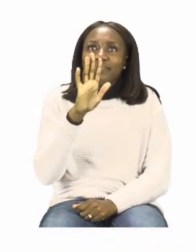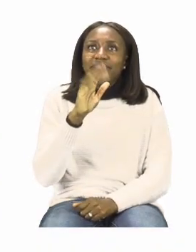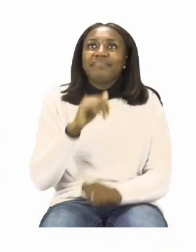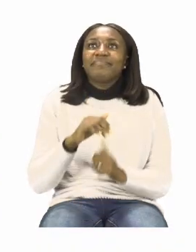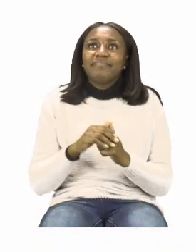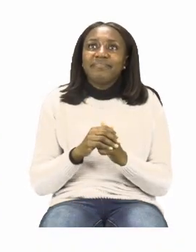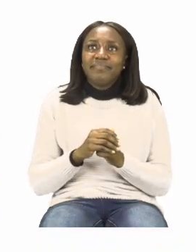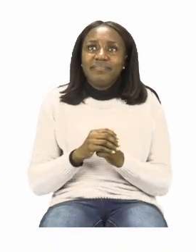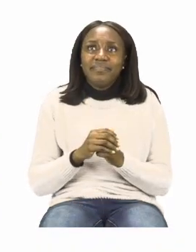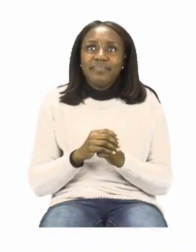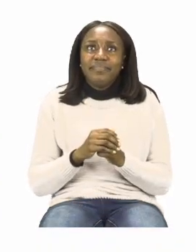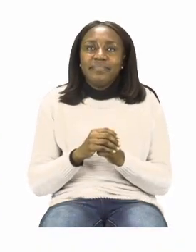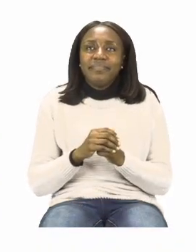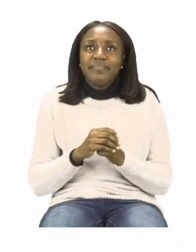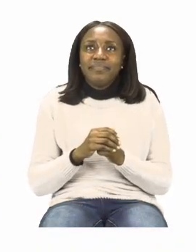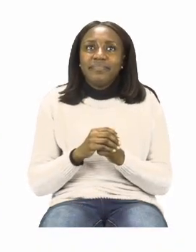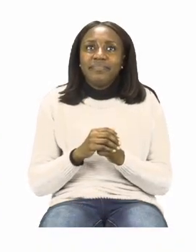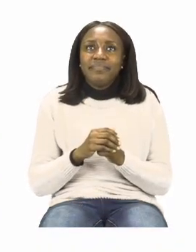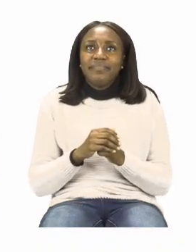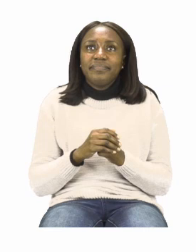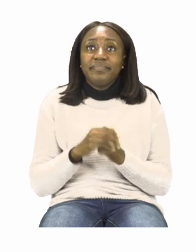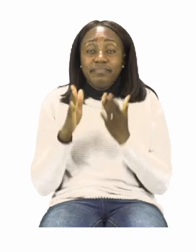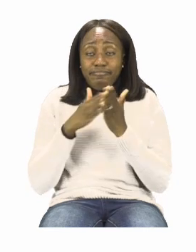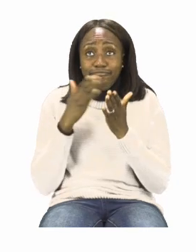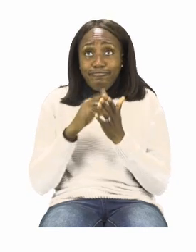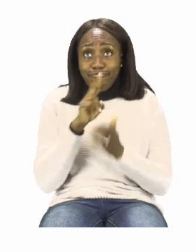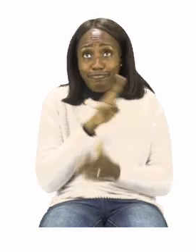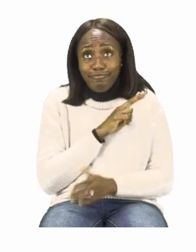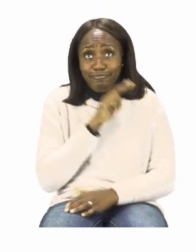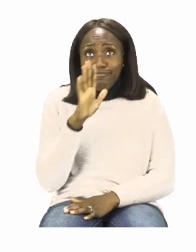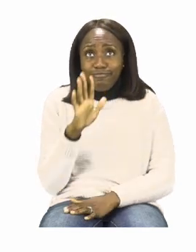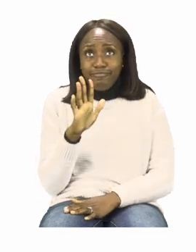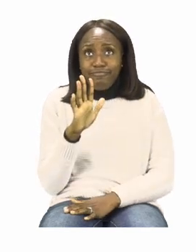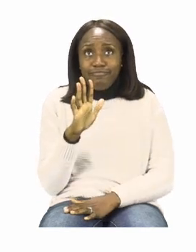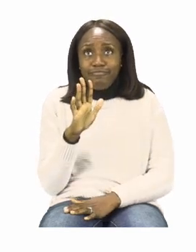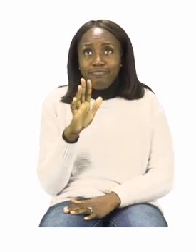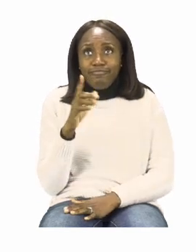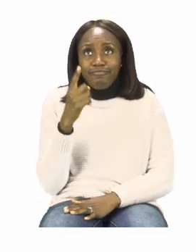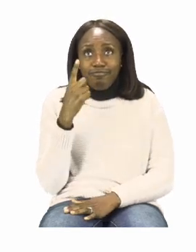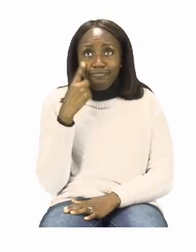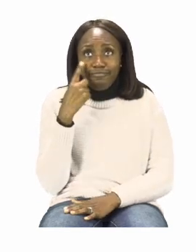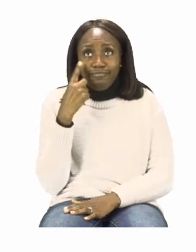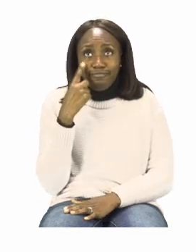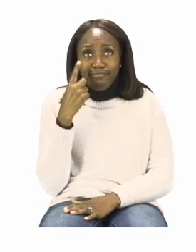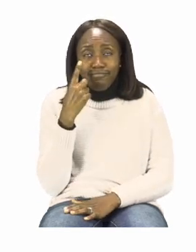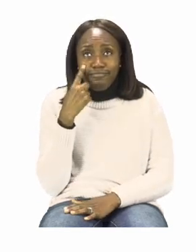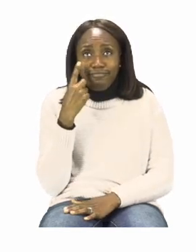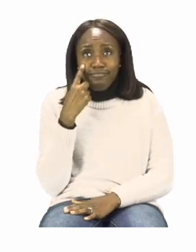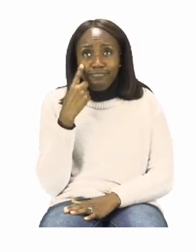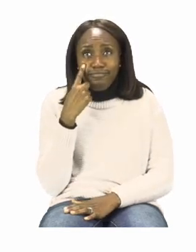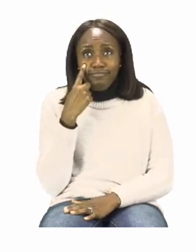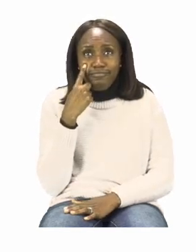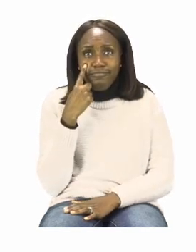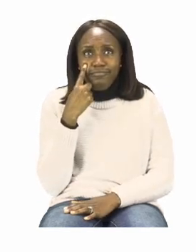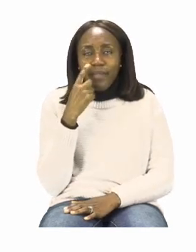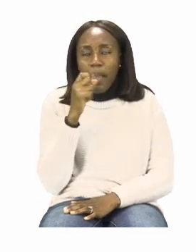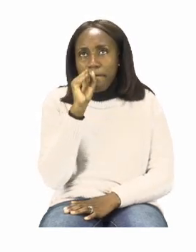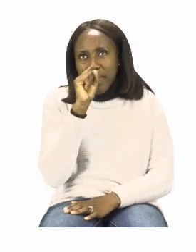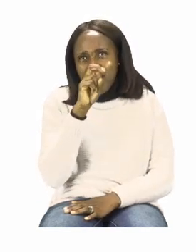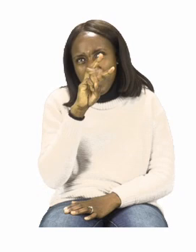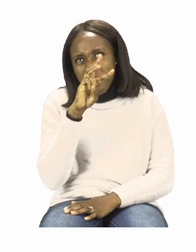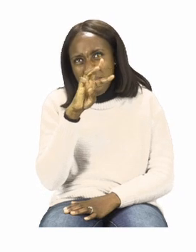booklets. So on page 25, you will see here we are going to do a little bit of